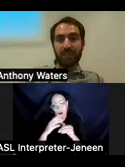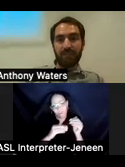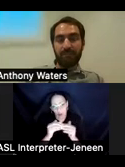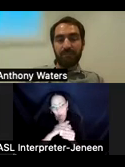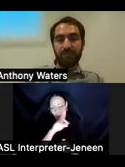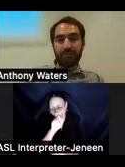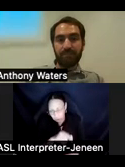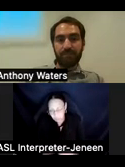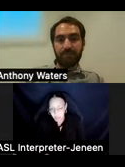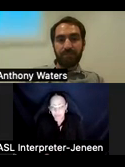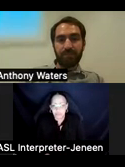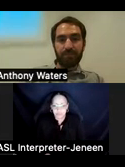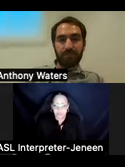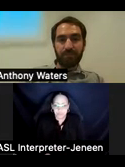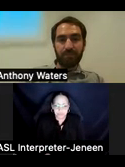questions.